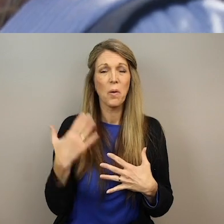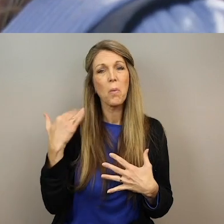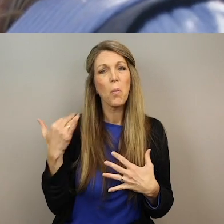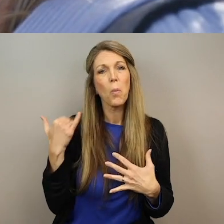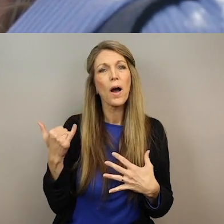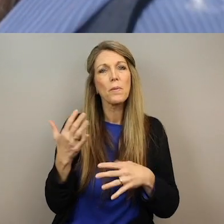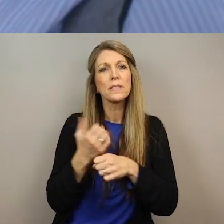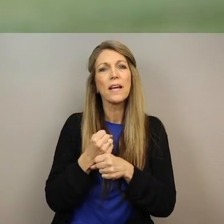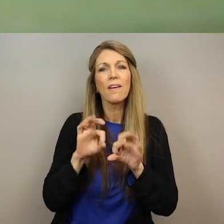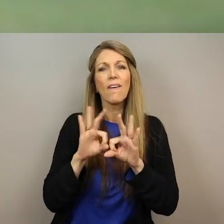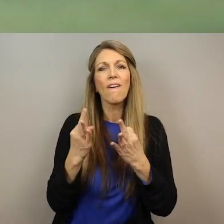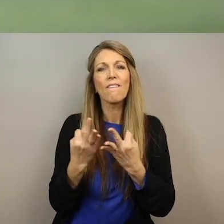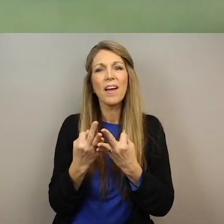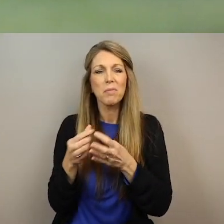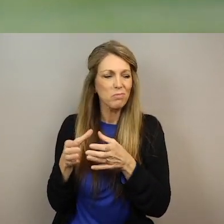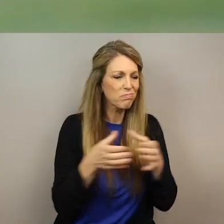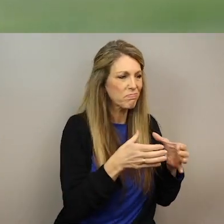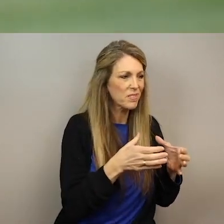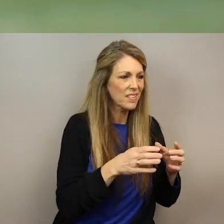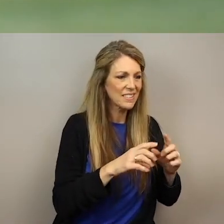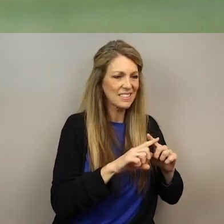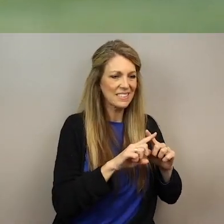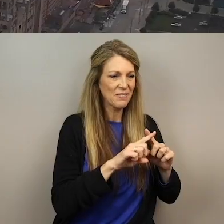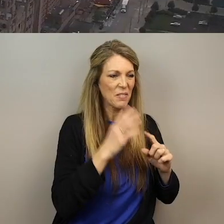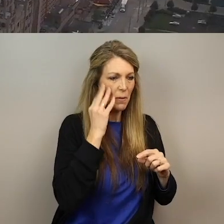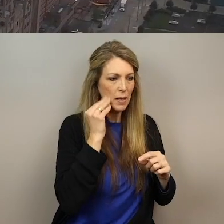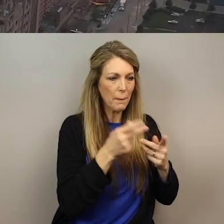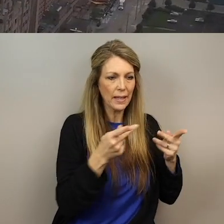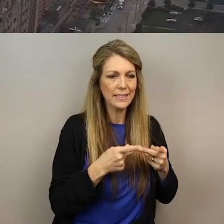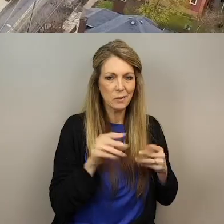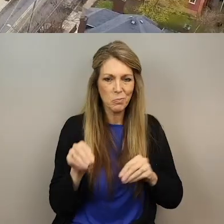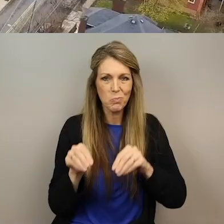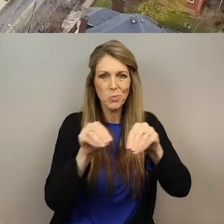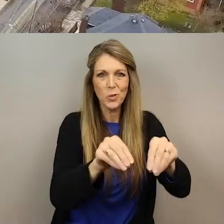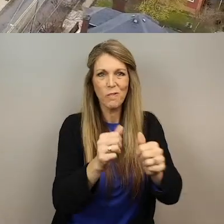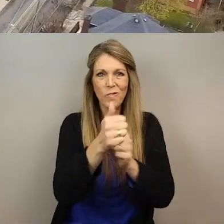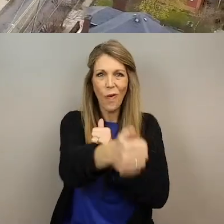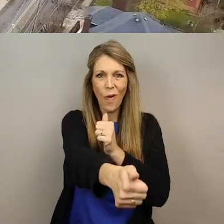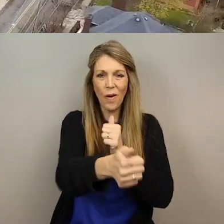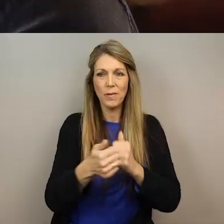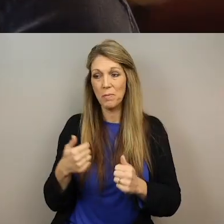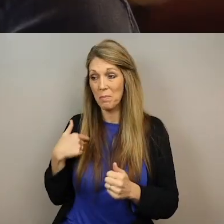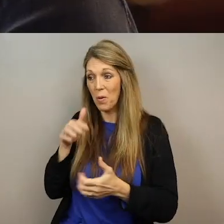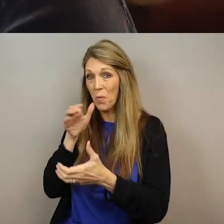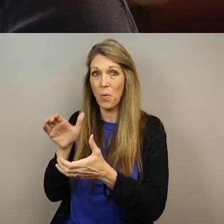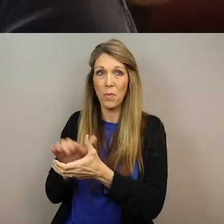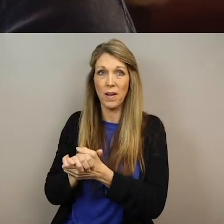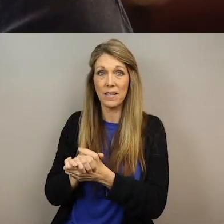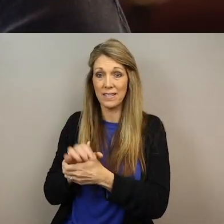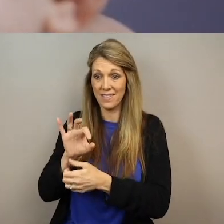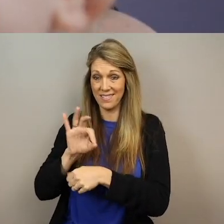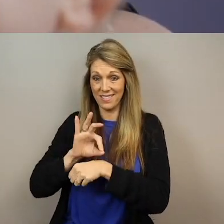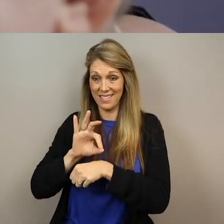Why do we take our families away from places that are familiar and move to places that are far off? My wife was